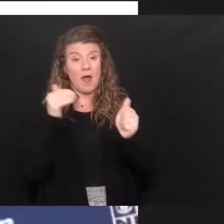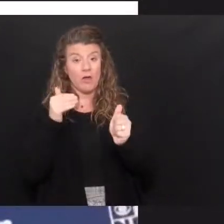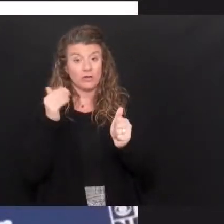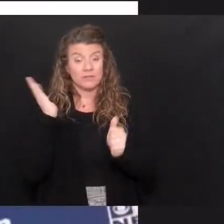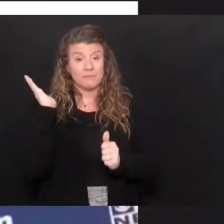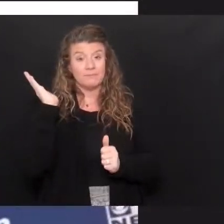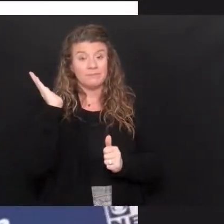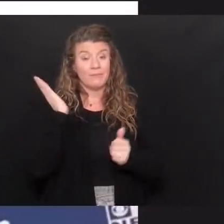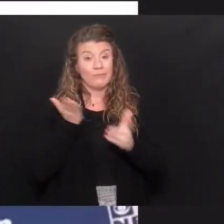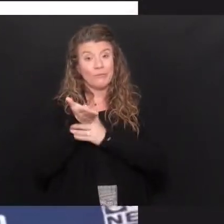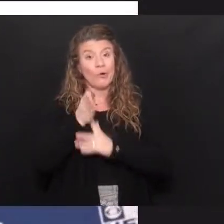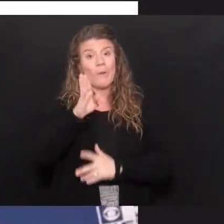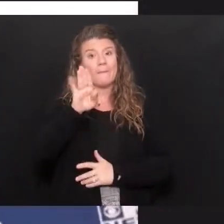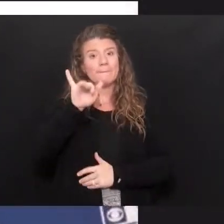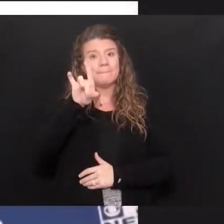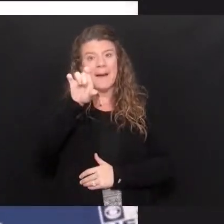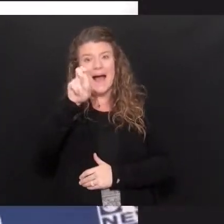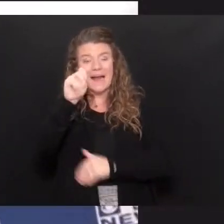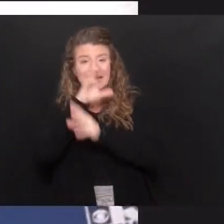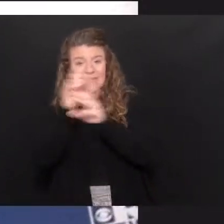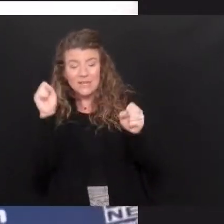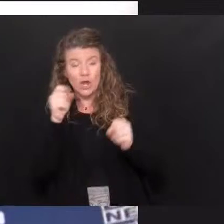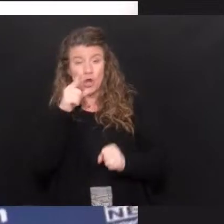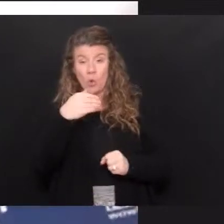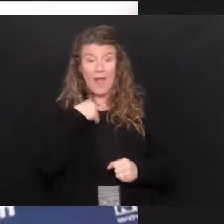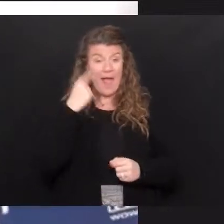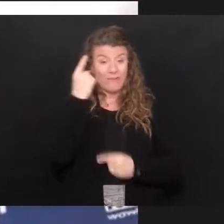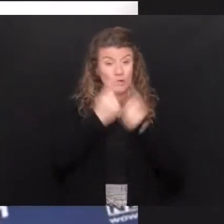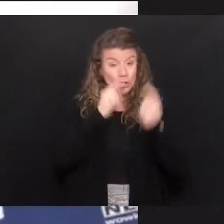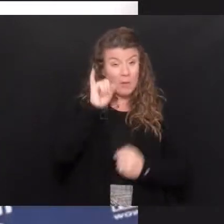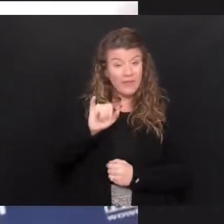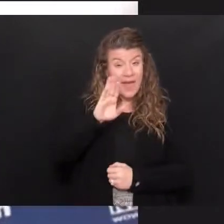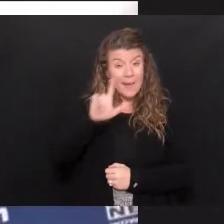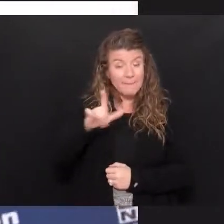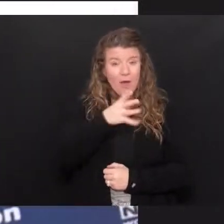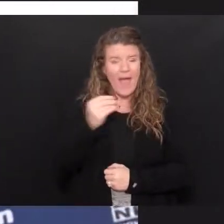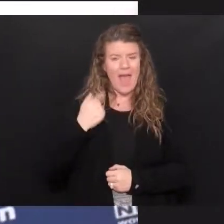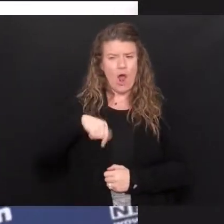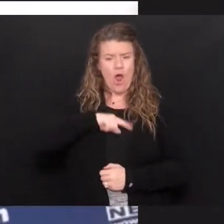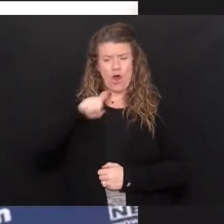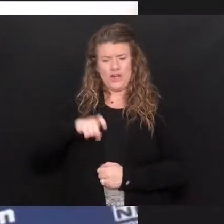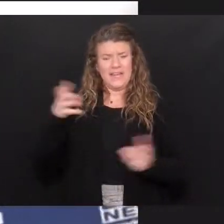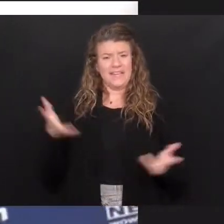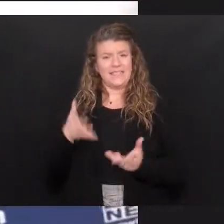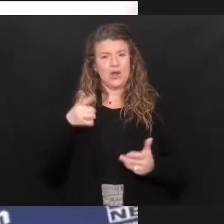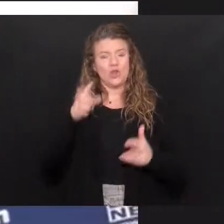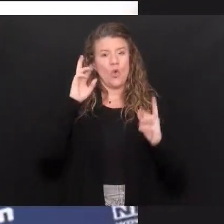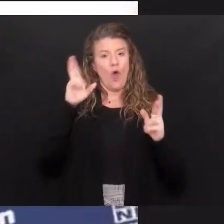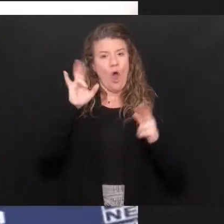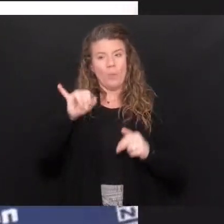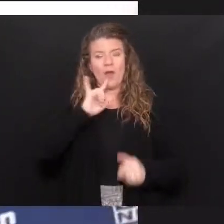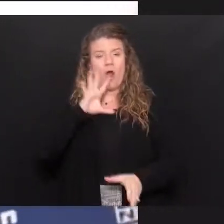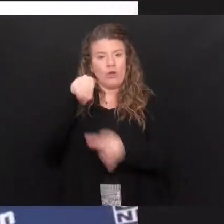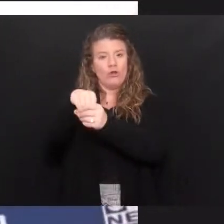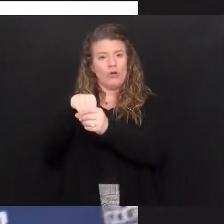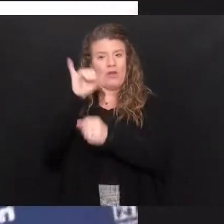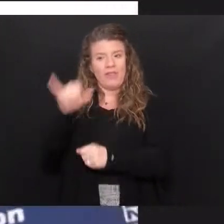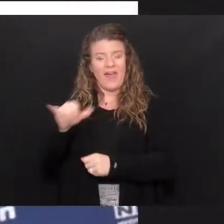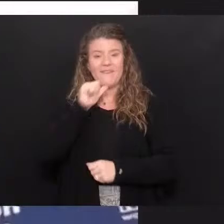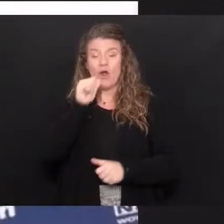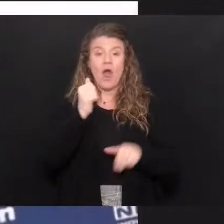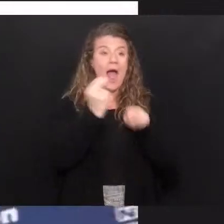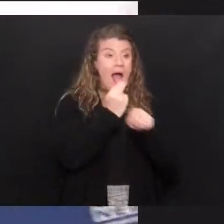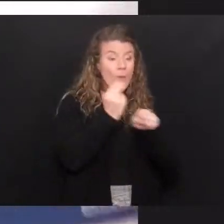Biden. Do you have any concerns about the bill, and what specifically are the needs here in West Virginia and things you hope are in that bill, not only for highways, but